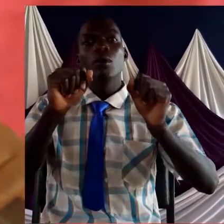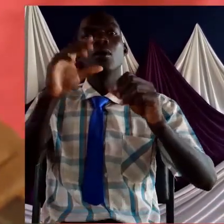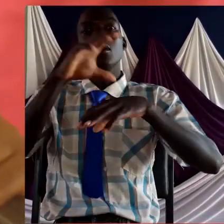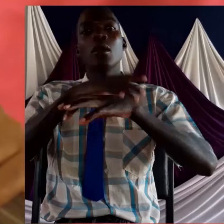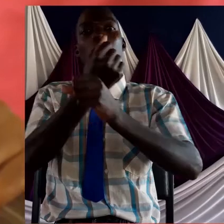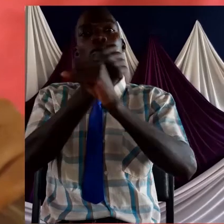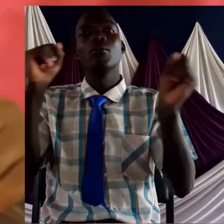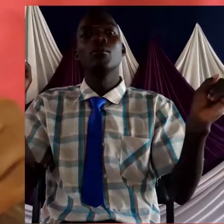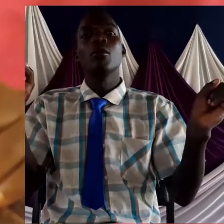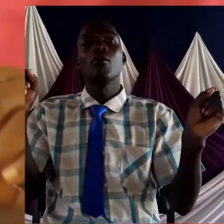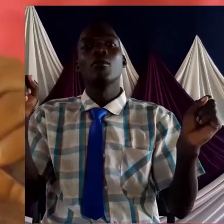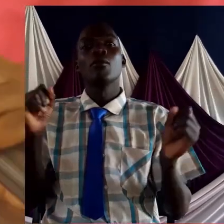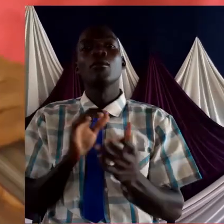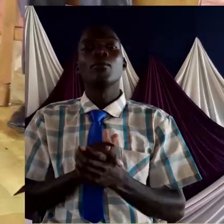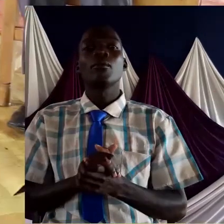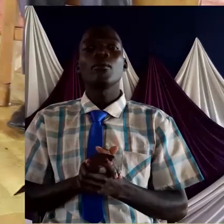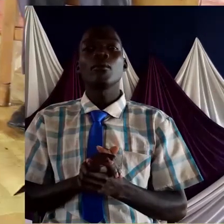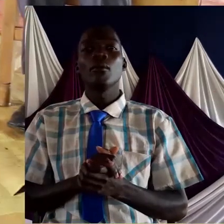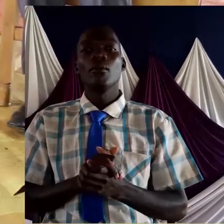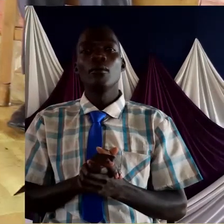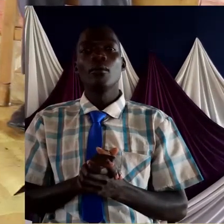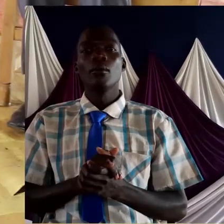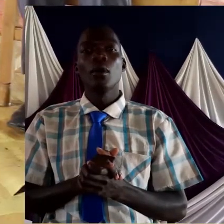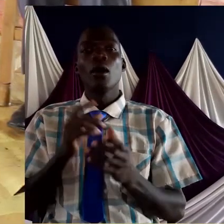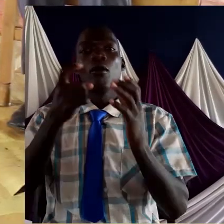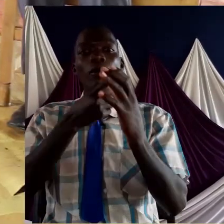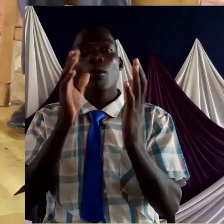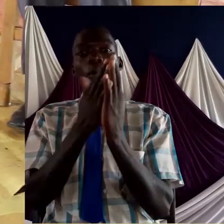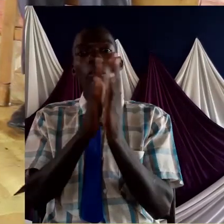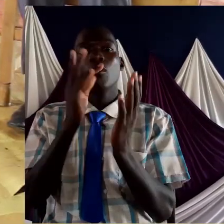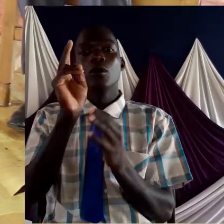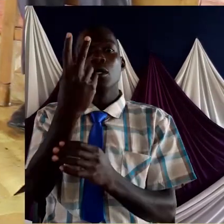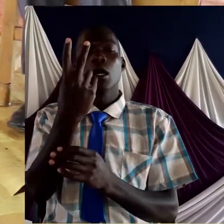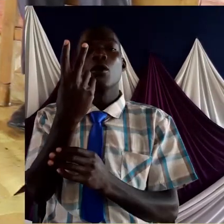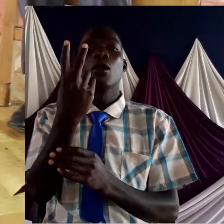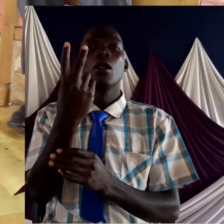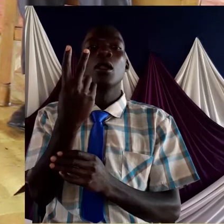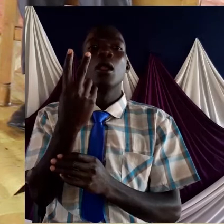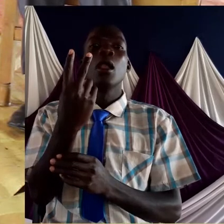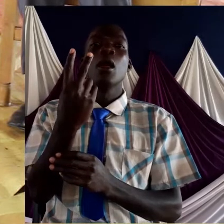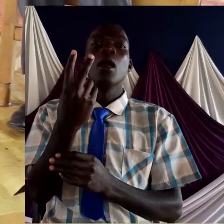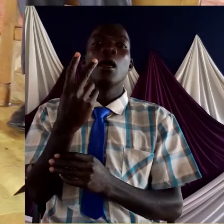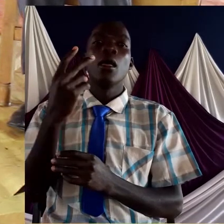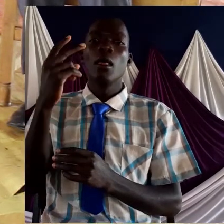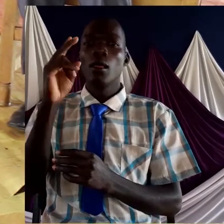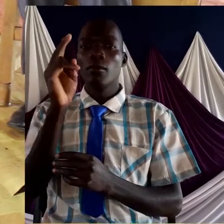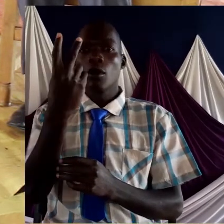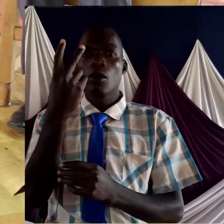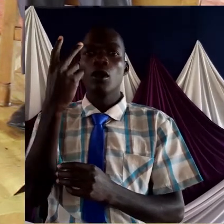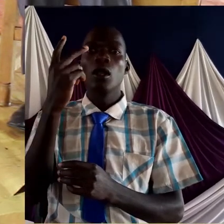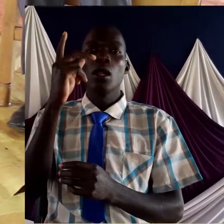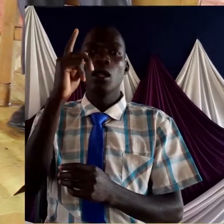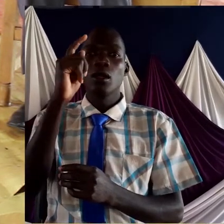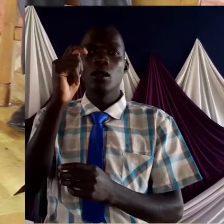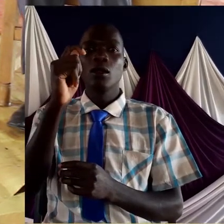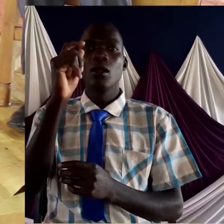salvation. Amen. Sister Beatrice. From the book of 2 Timothy, that is chapter 4, verse 7,